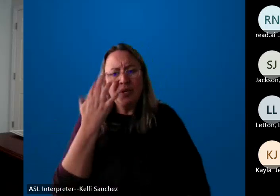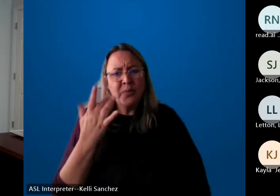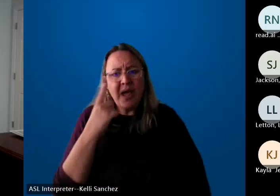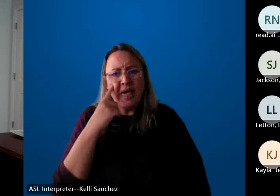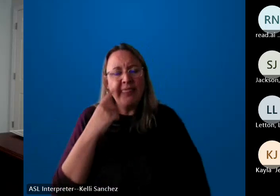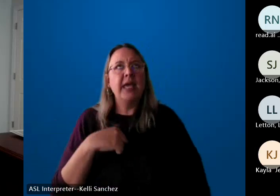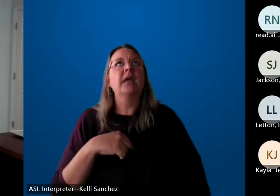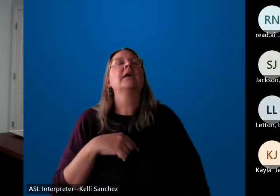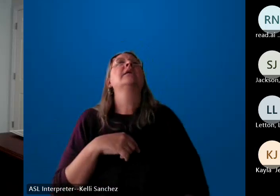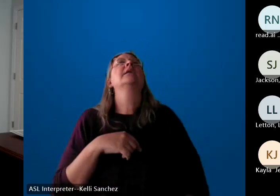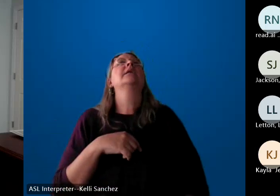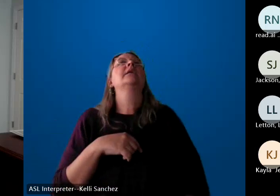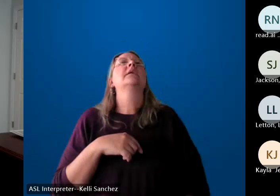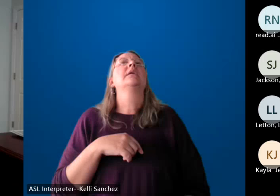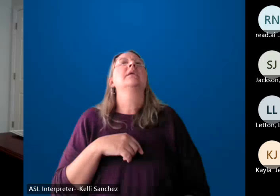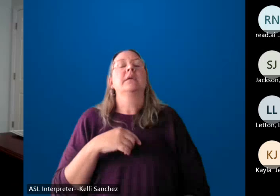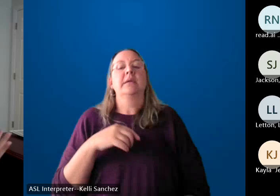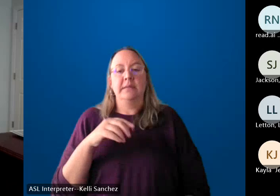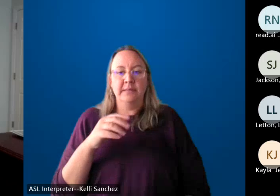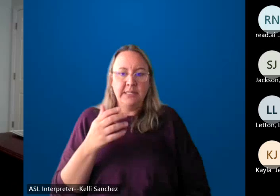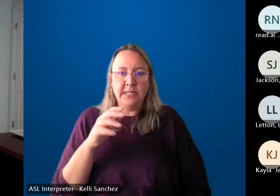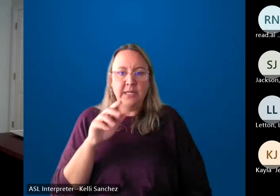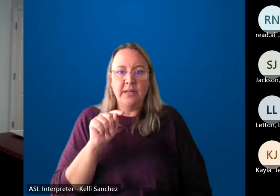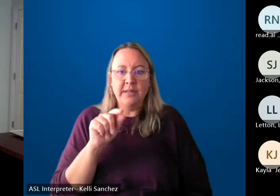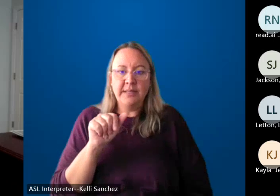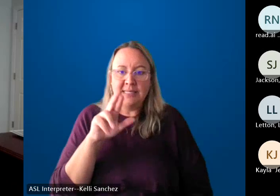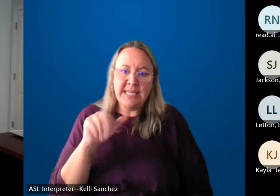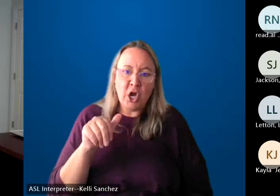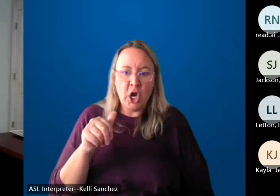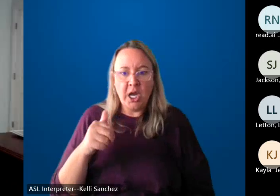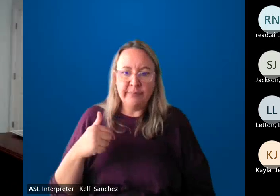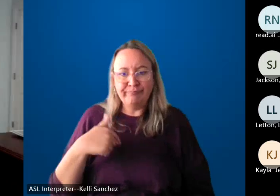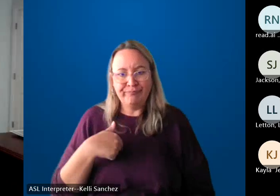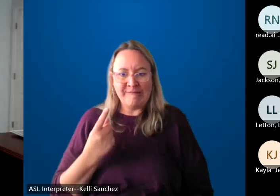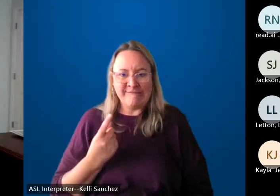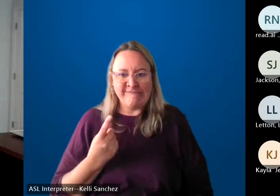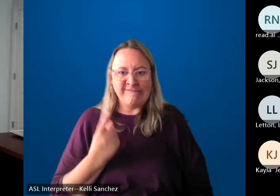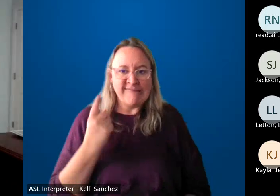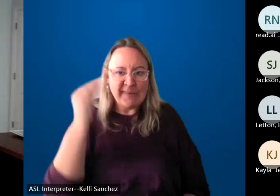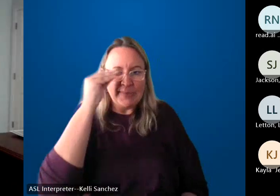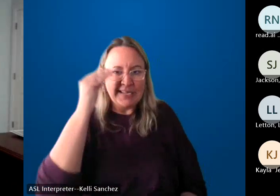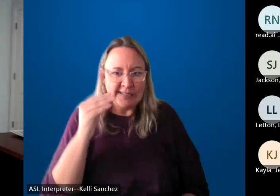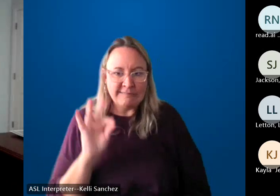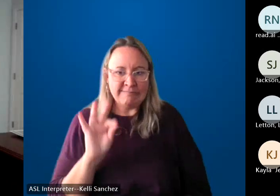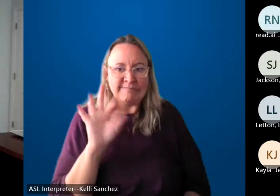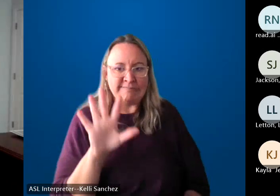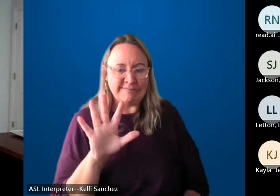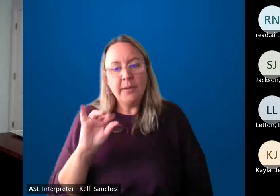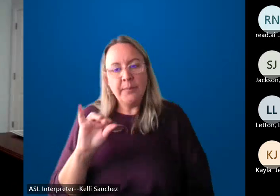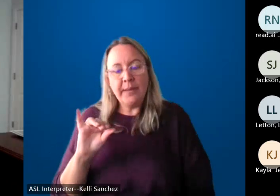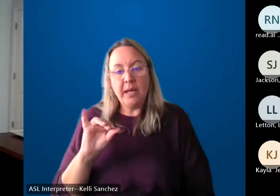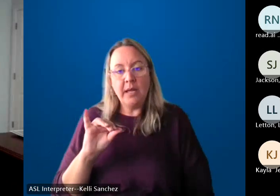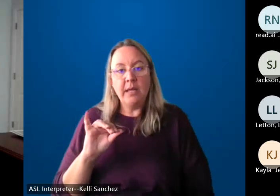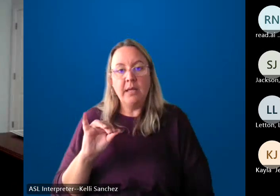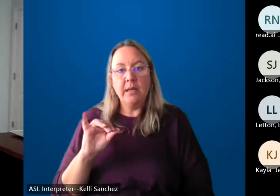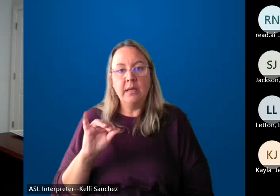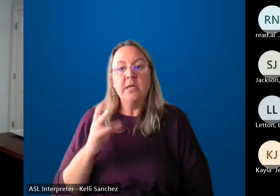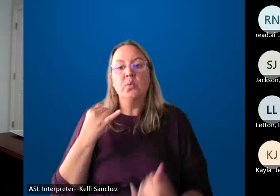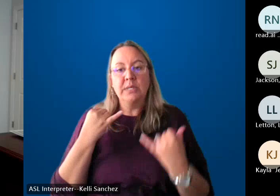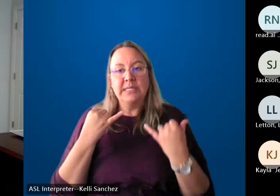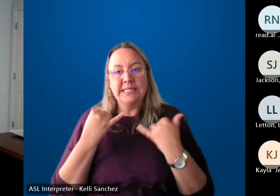and this is a Tara Carr even opinion here, and that is because like we still